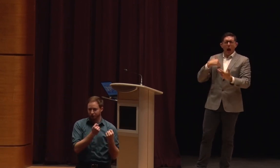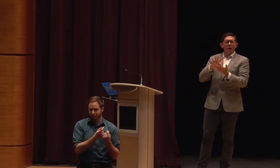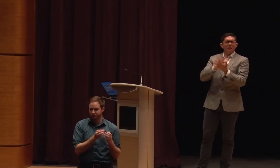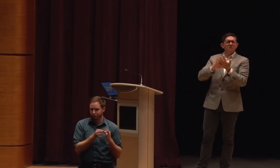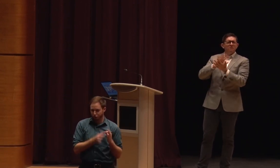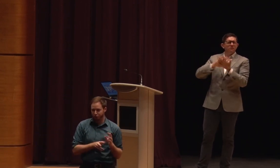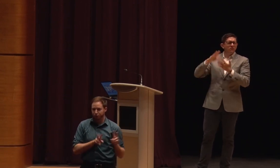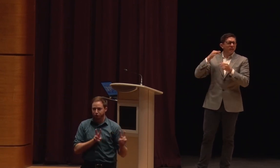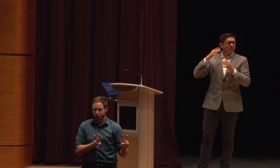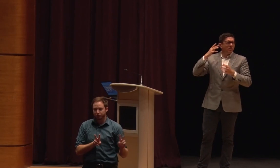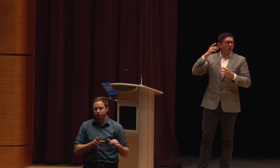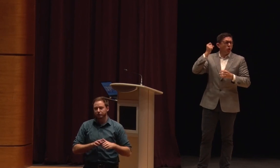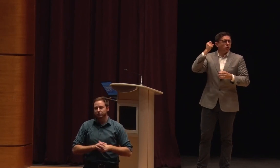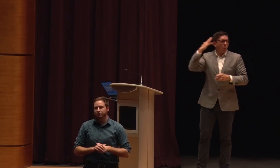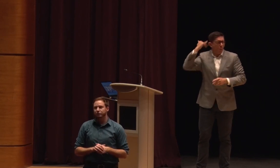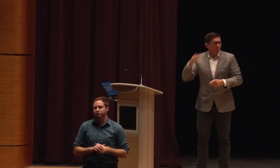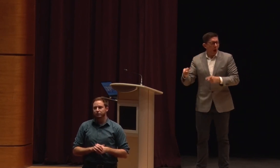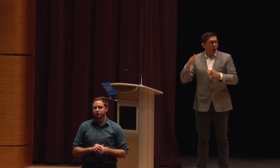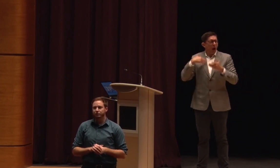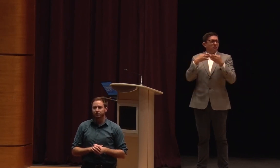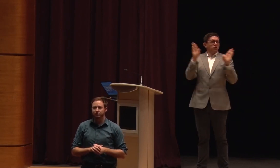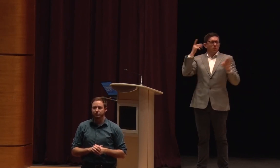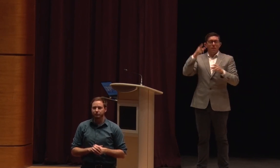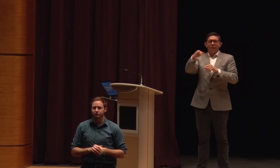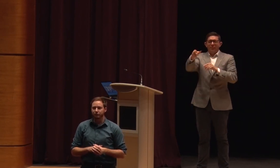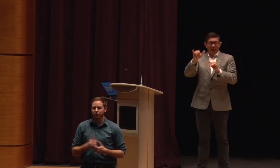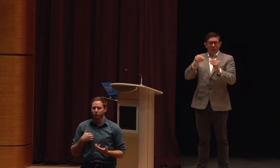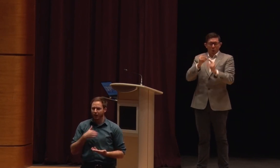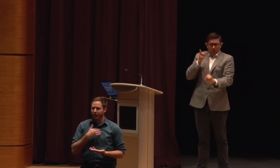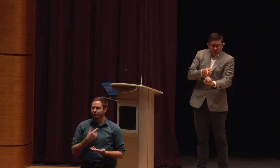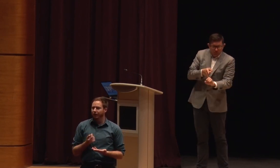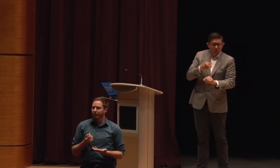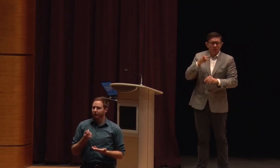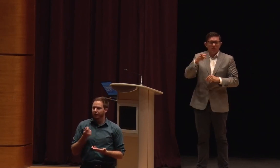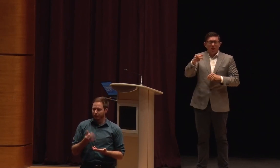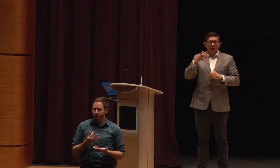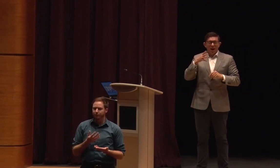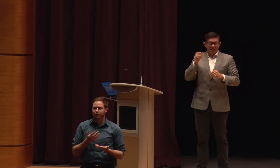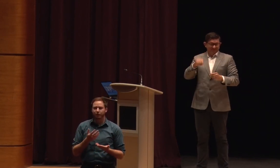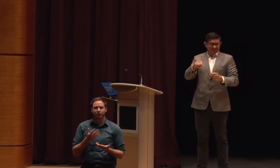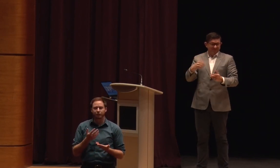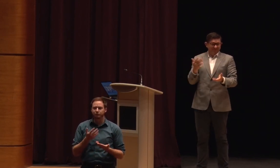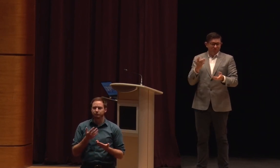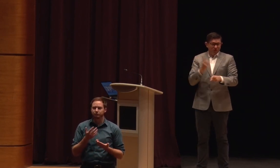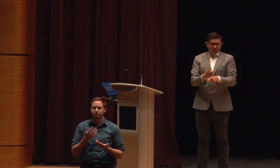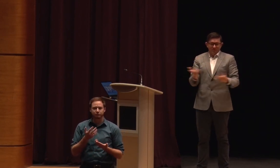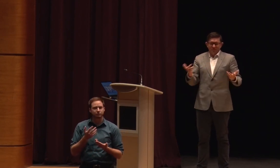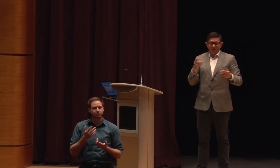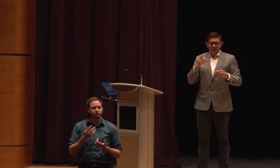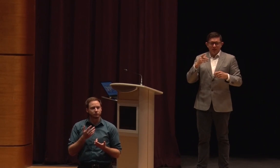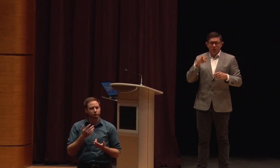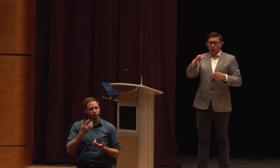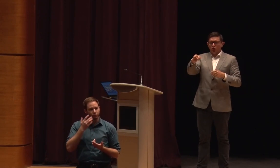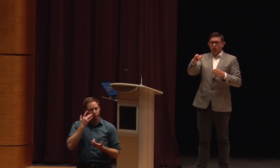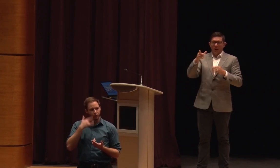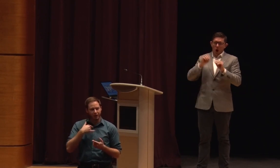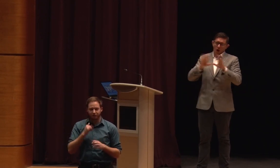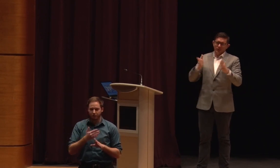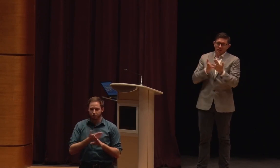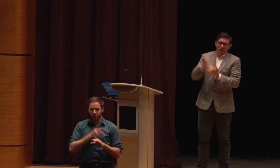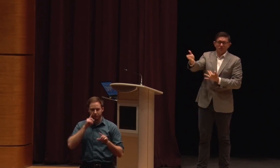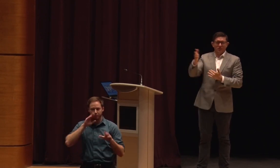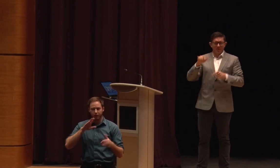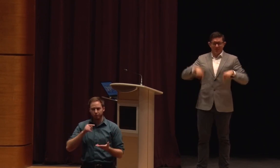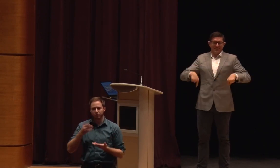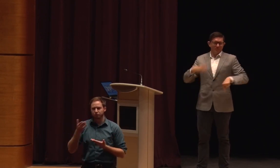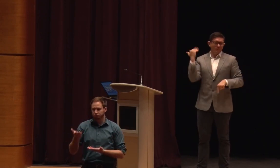interpreters. You know, we had a little bit of a vague explanation as to why there was prior to my presentation, but, you know,